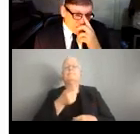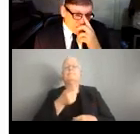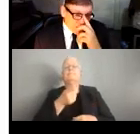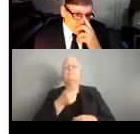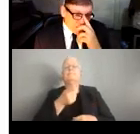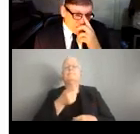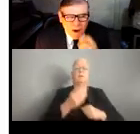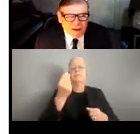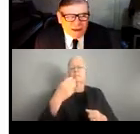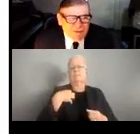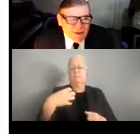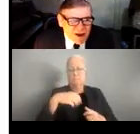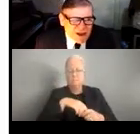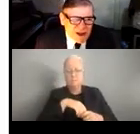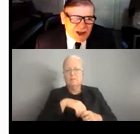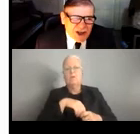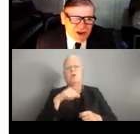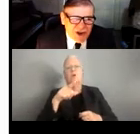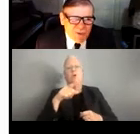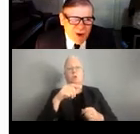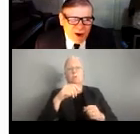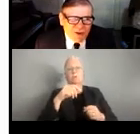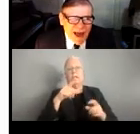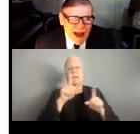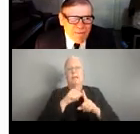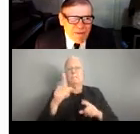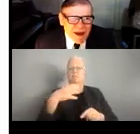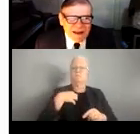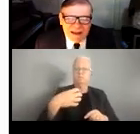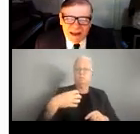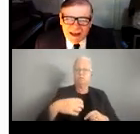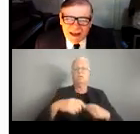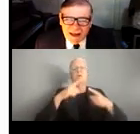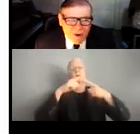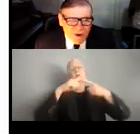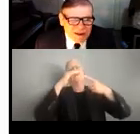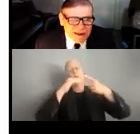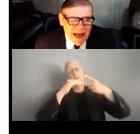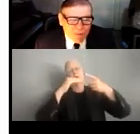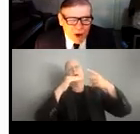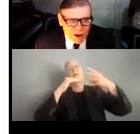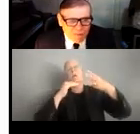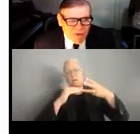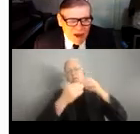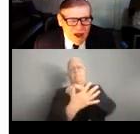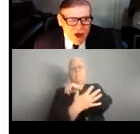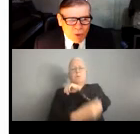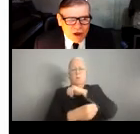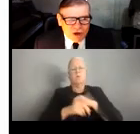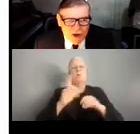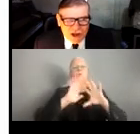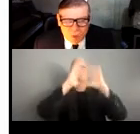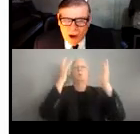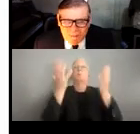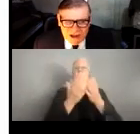and wealth in the world. Extreme poverty versus extreme wealth. How big is the inequality gap? Well, the